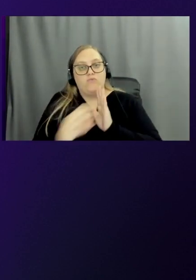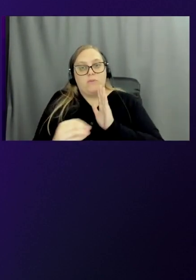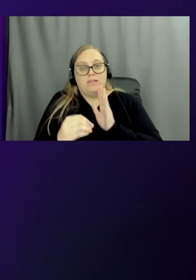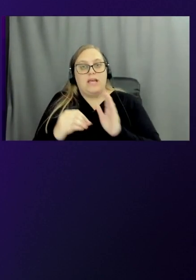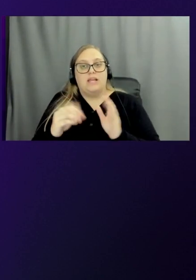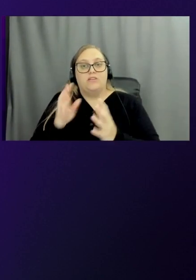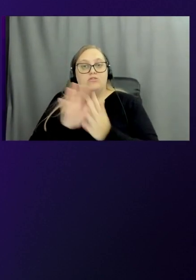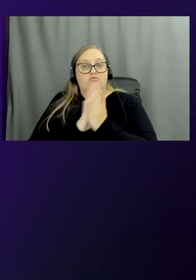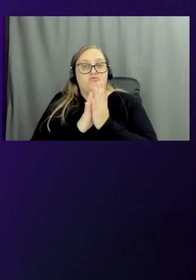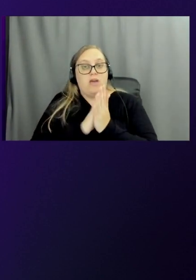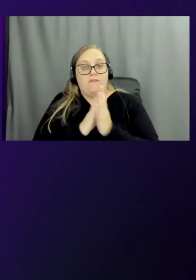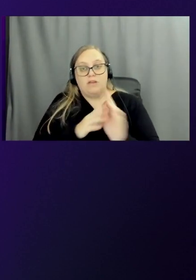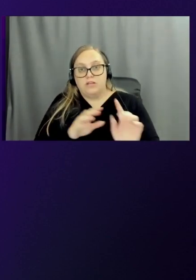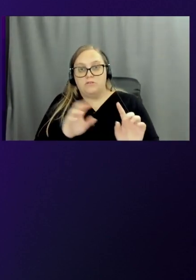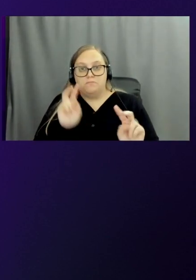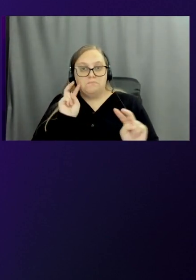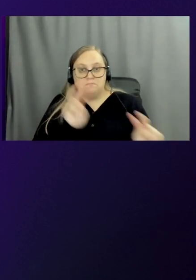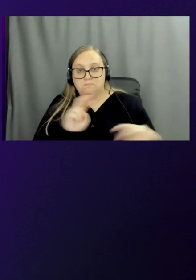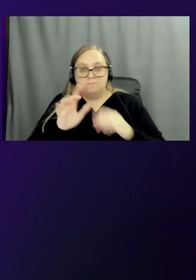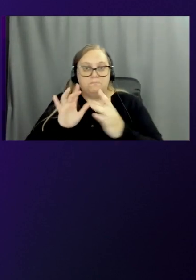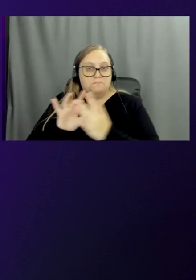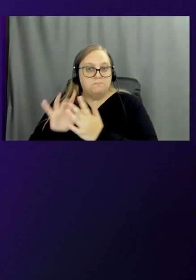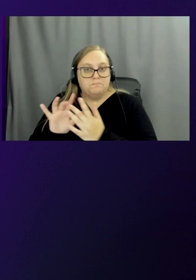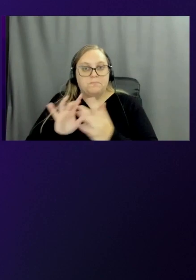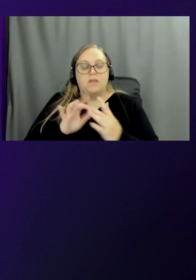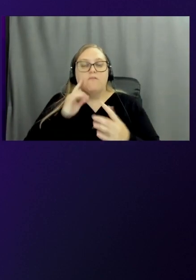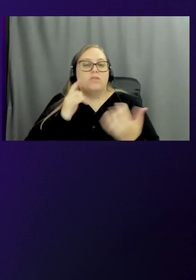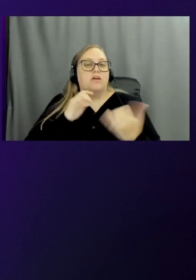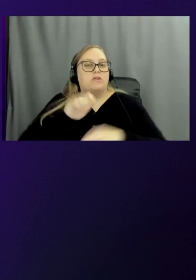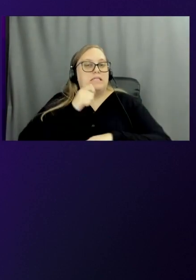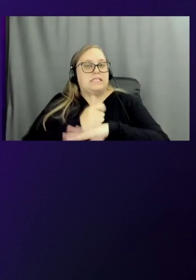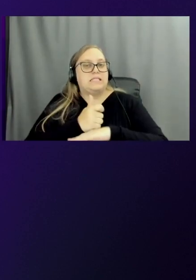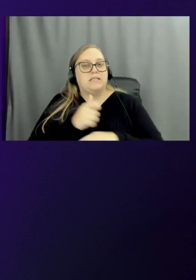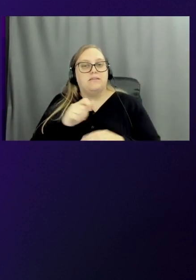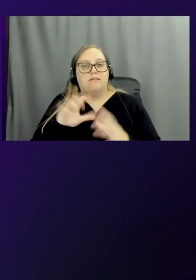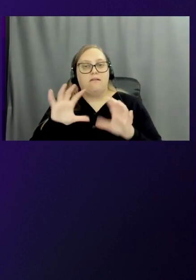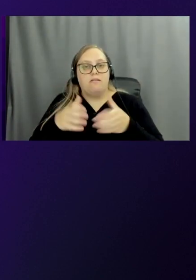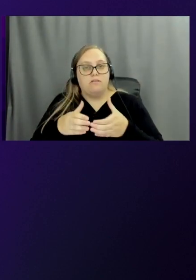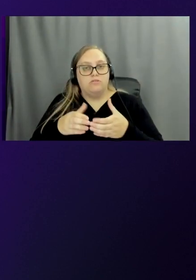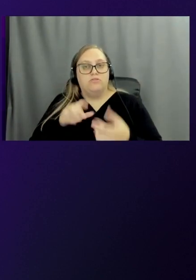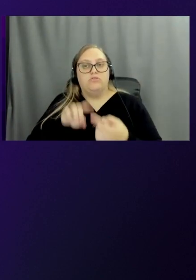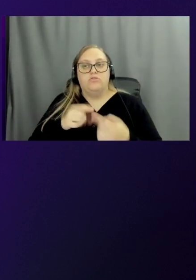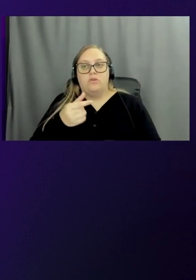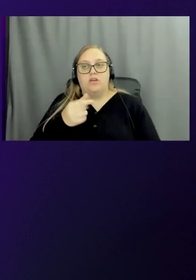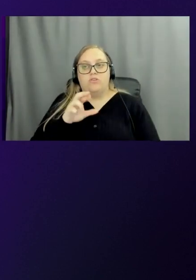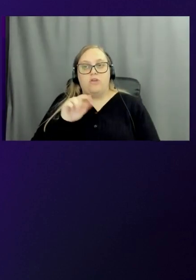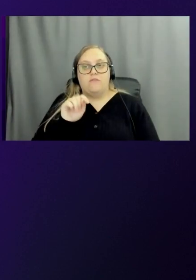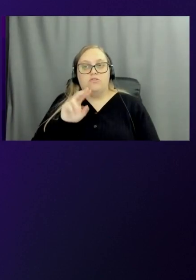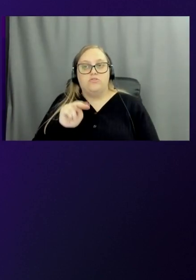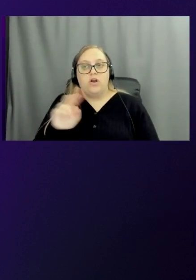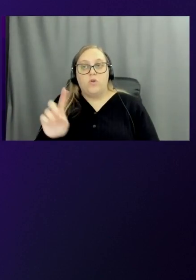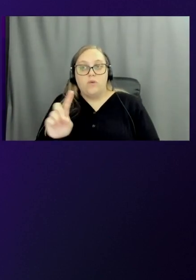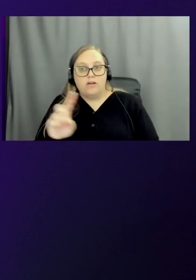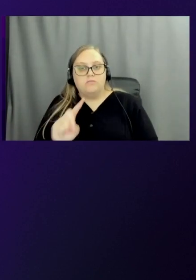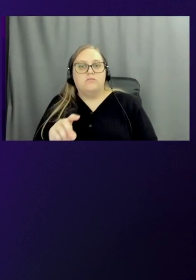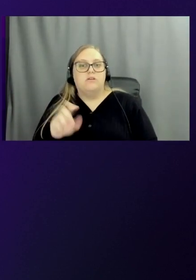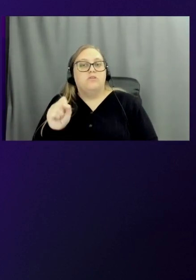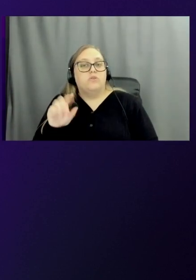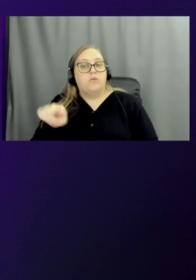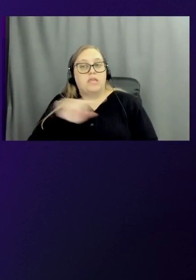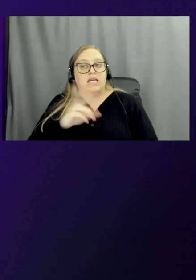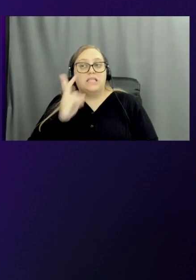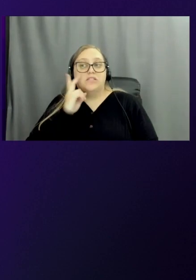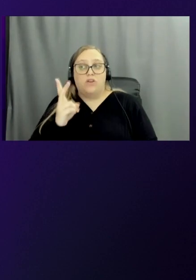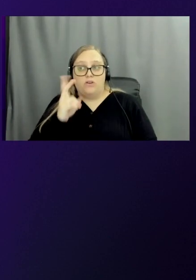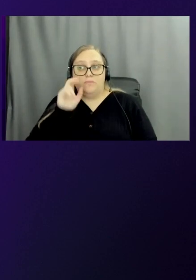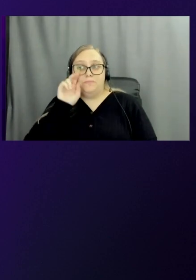to x86 on their existing cluster to an x86 one and a Graviton one. And the numbers really impressed them. They saw an average reduction of execution